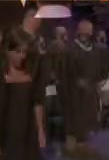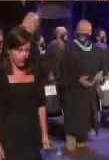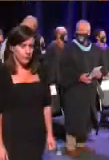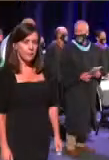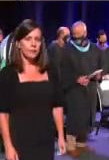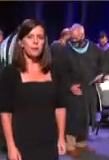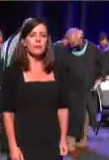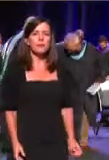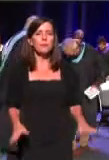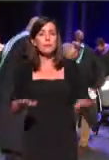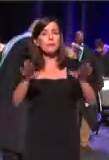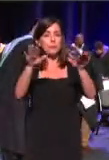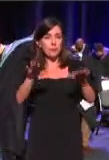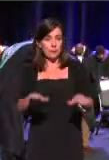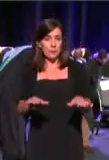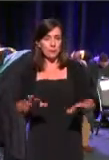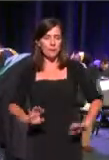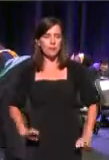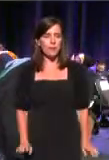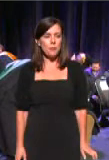Please be seated.